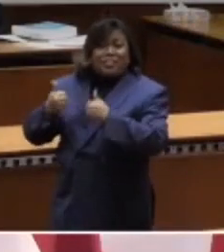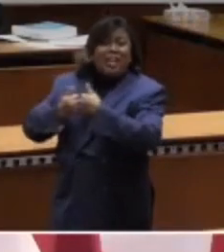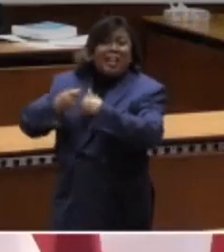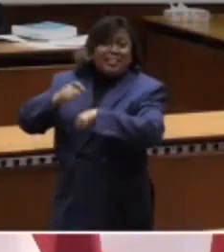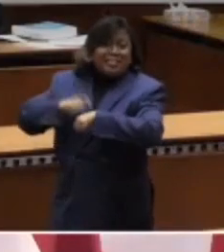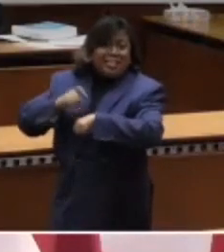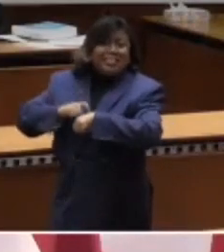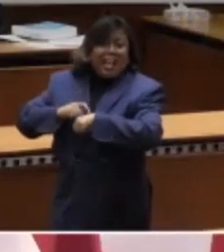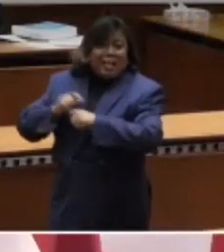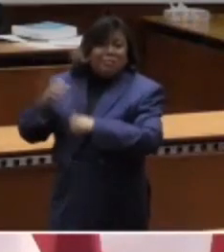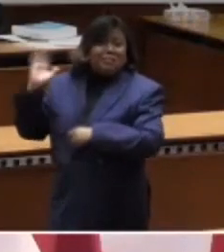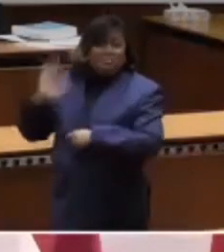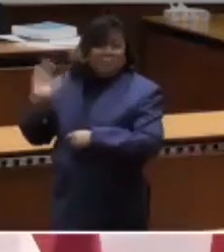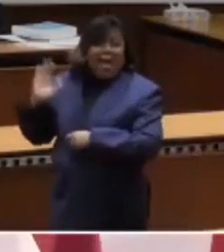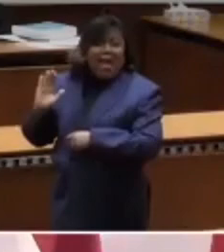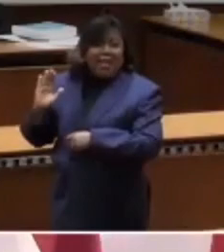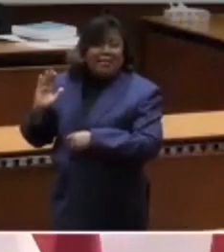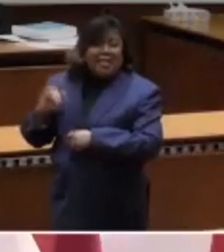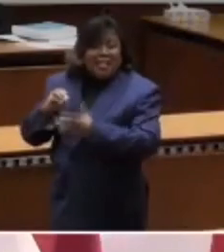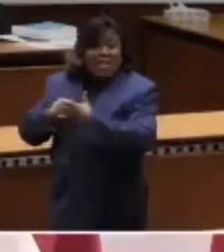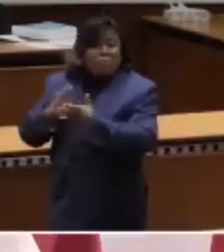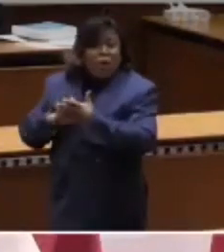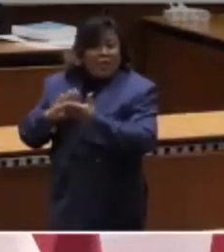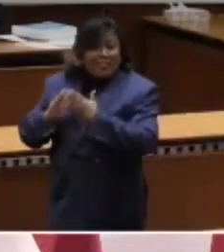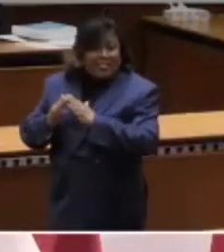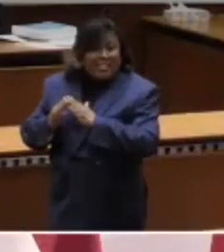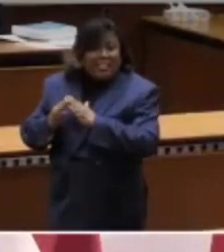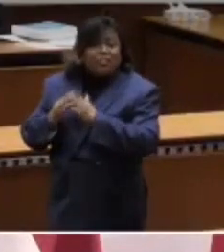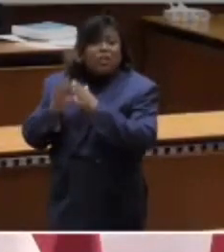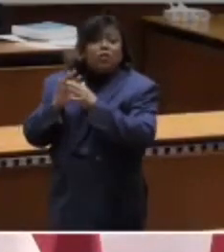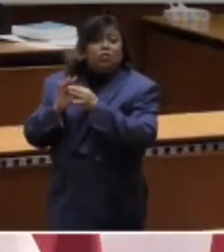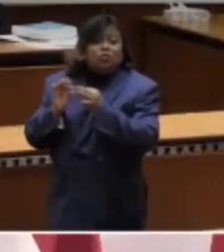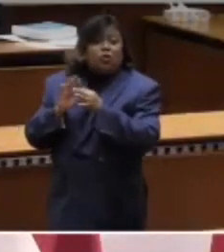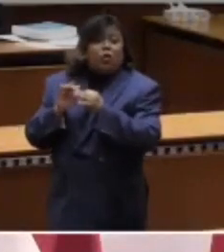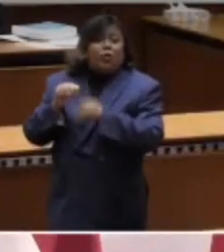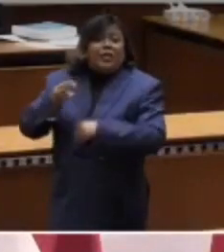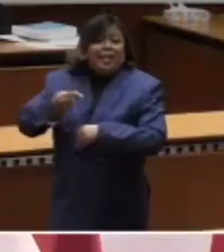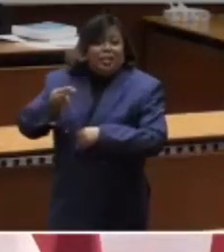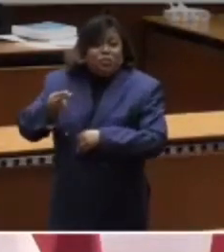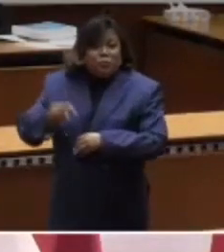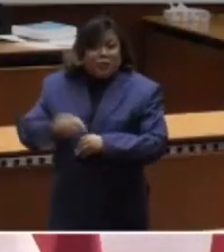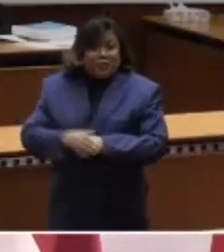challenging times past, that have marked this city's storied history.